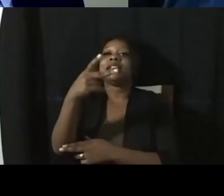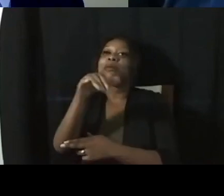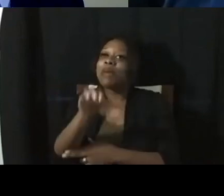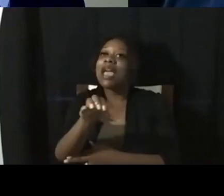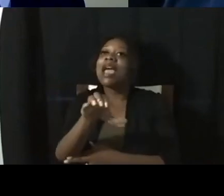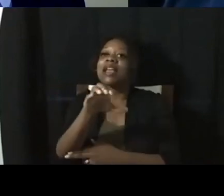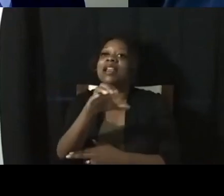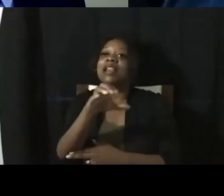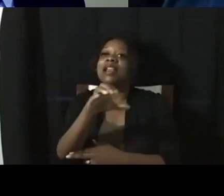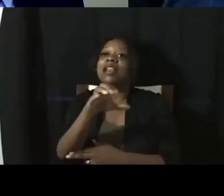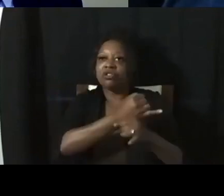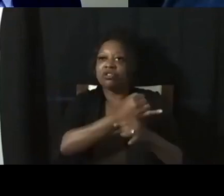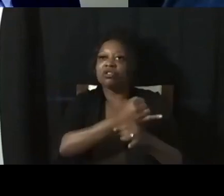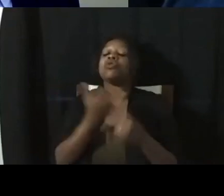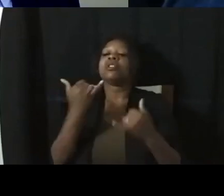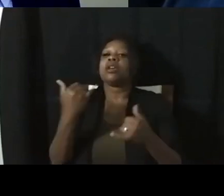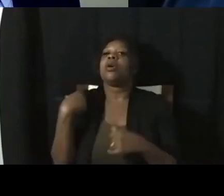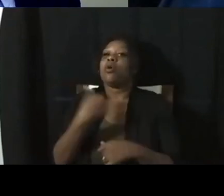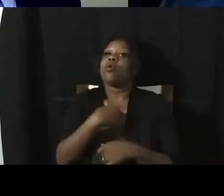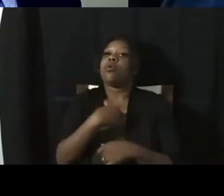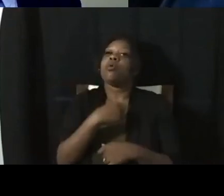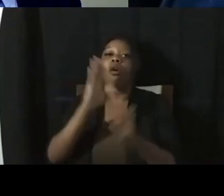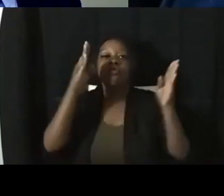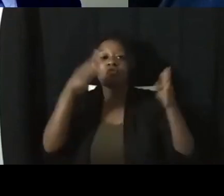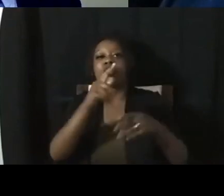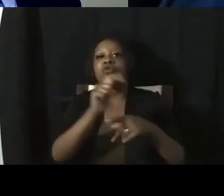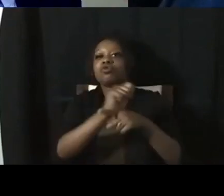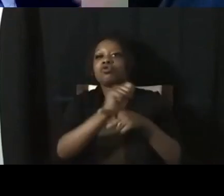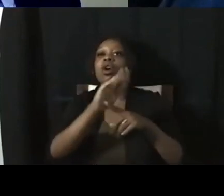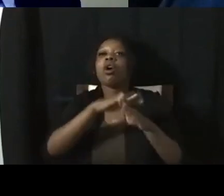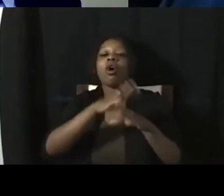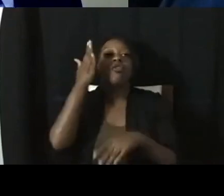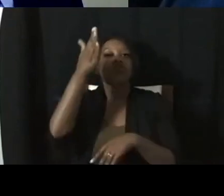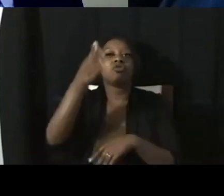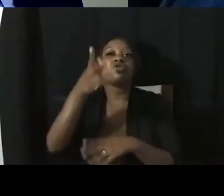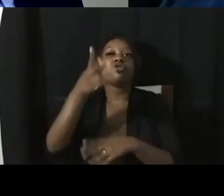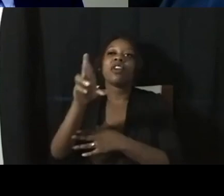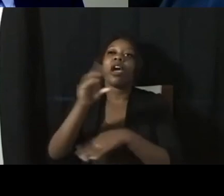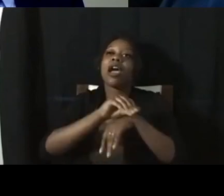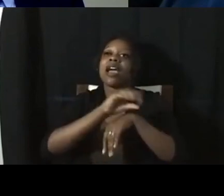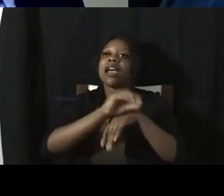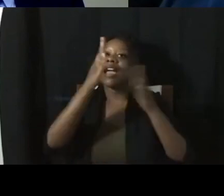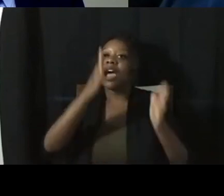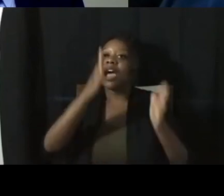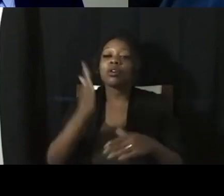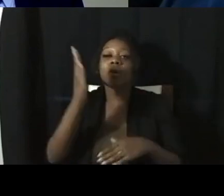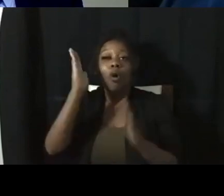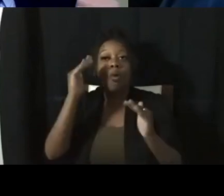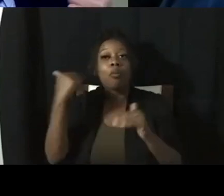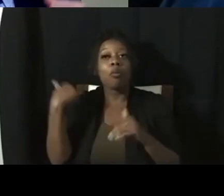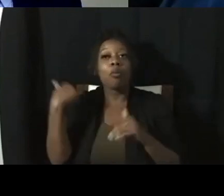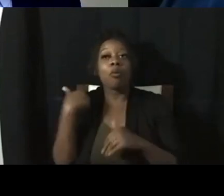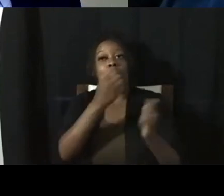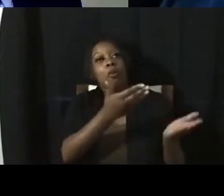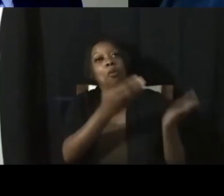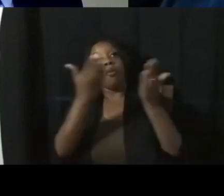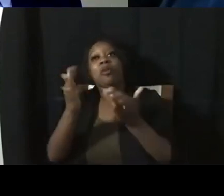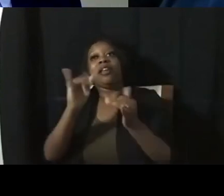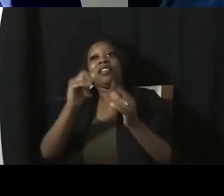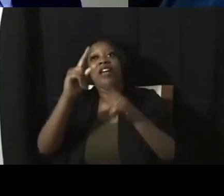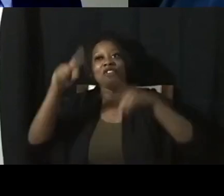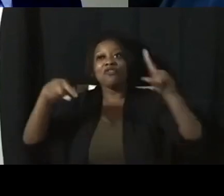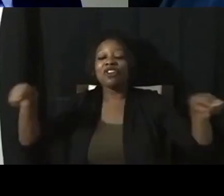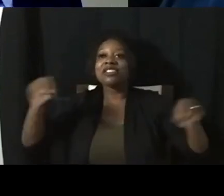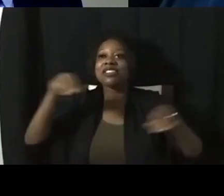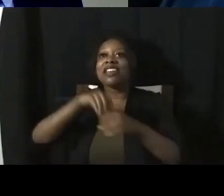VR counselors. So we hope to be able to bring that diversity into the field by increasing the number of